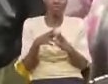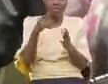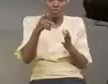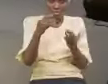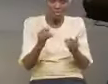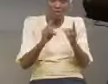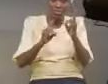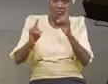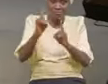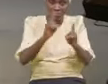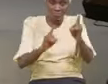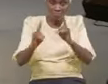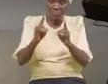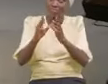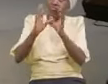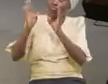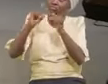Ele ŋkɔ nye sema.